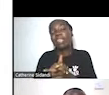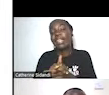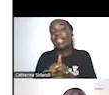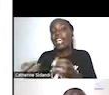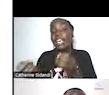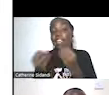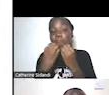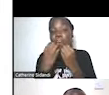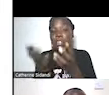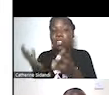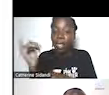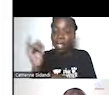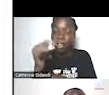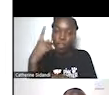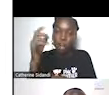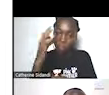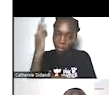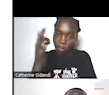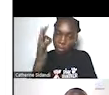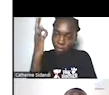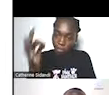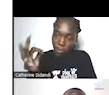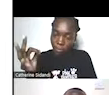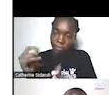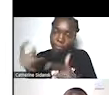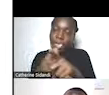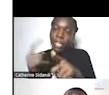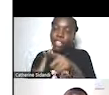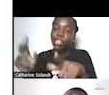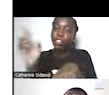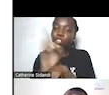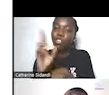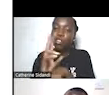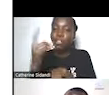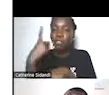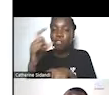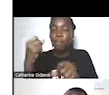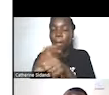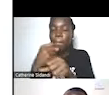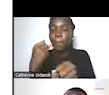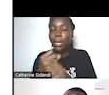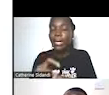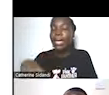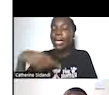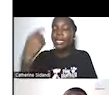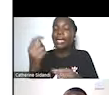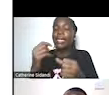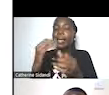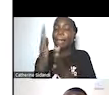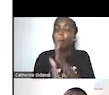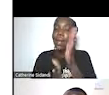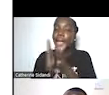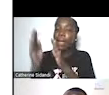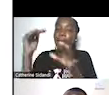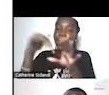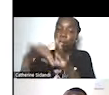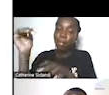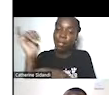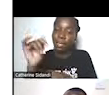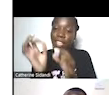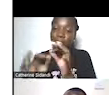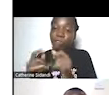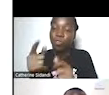information for the future, and now use it to base your next or to base your plans in it. So once you've given out your plans and